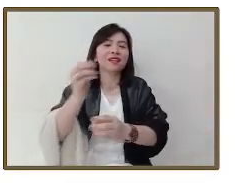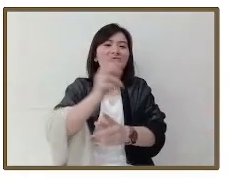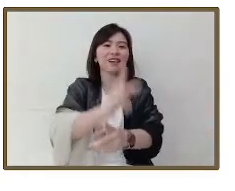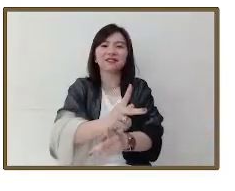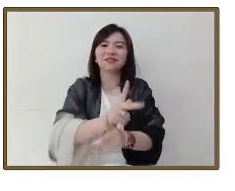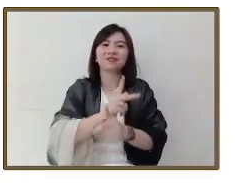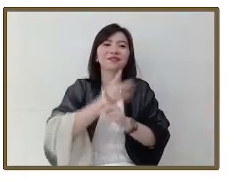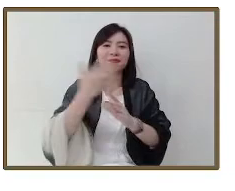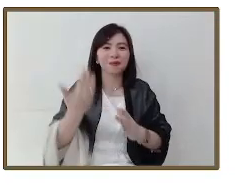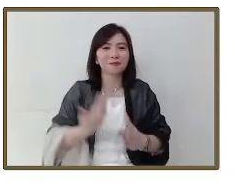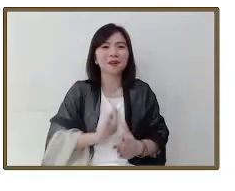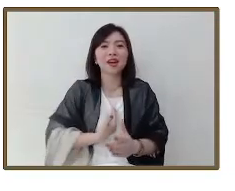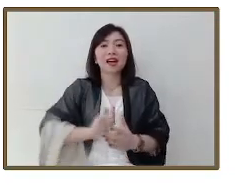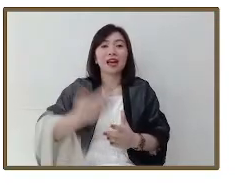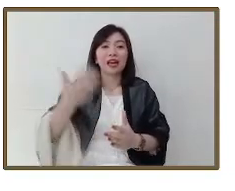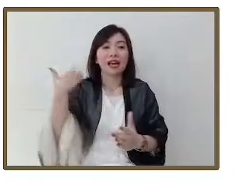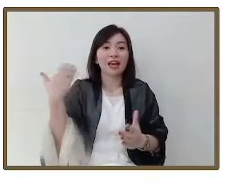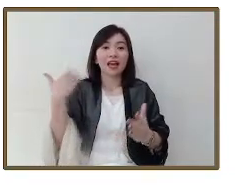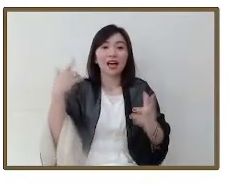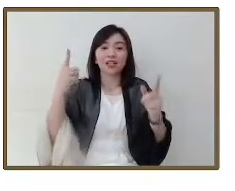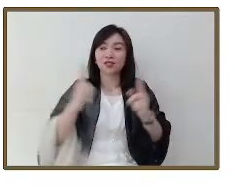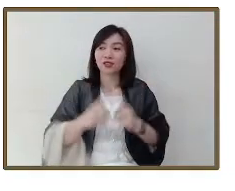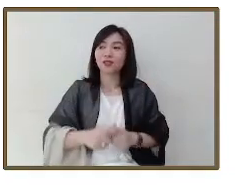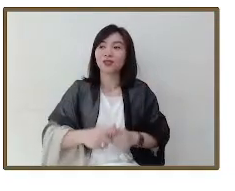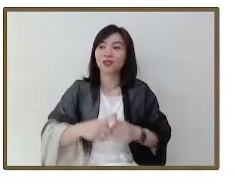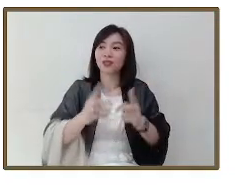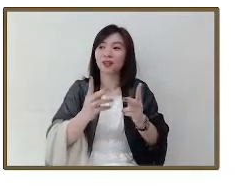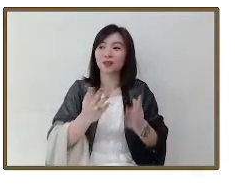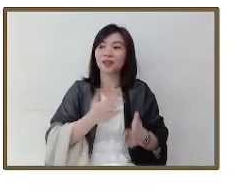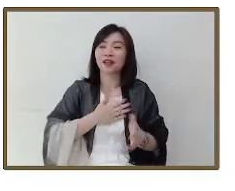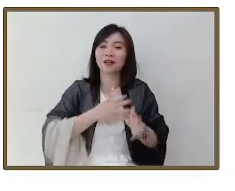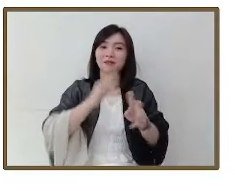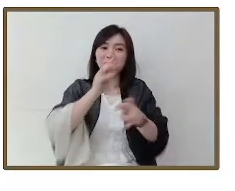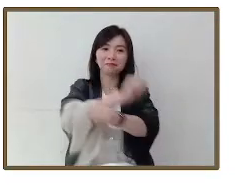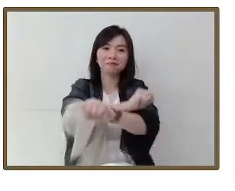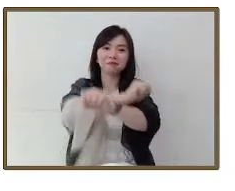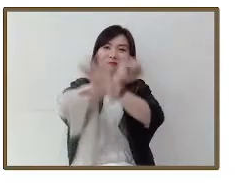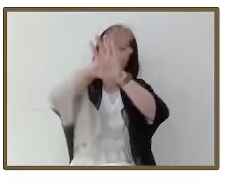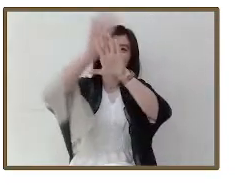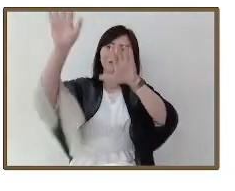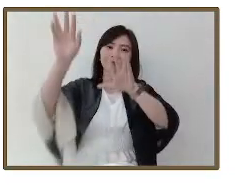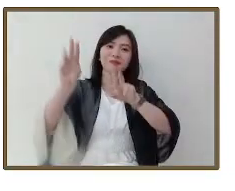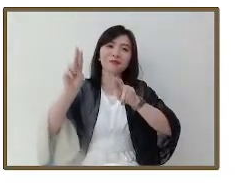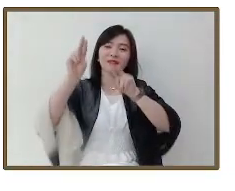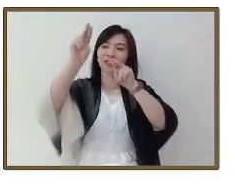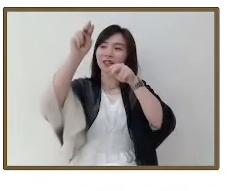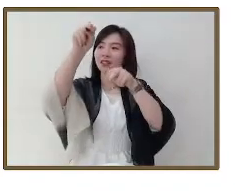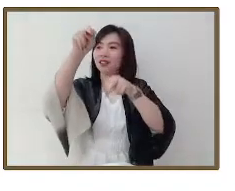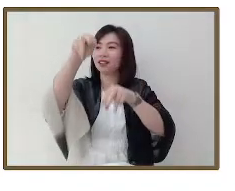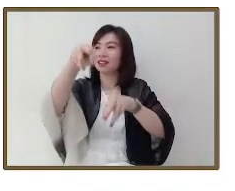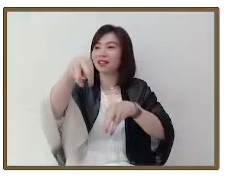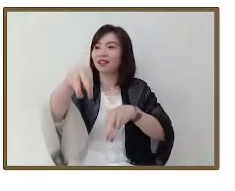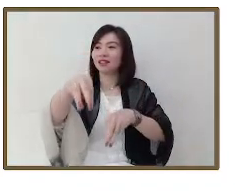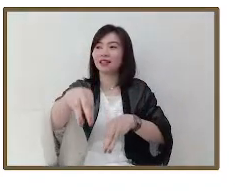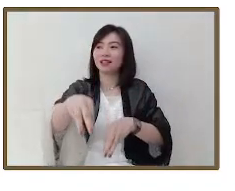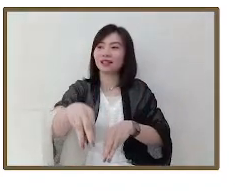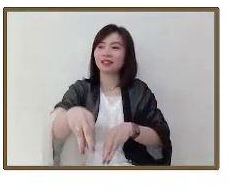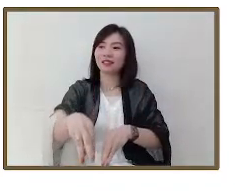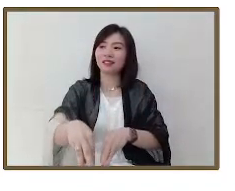fell. Take me back to Mount Calvary's